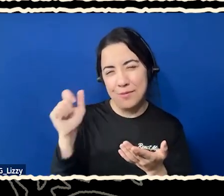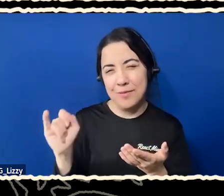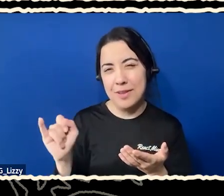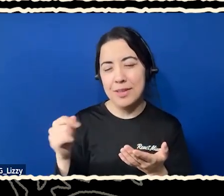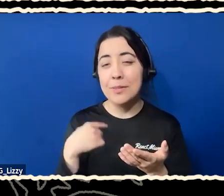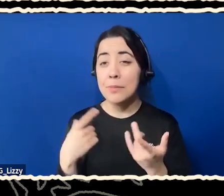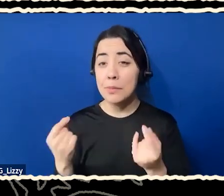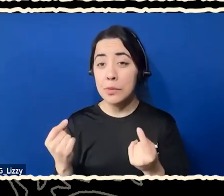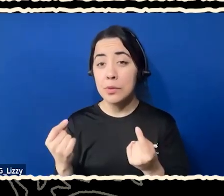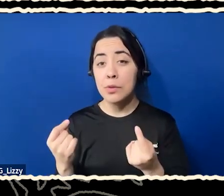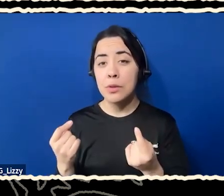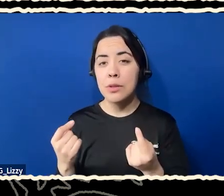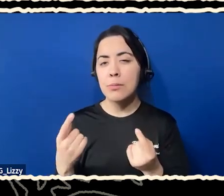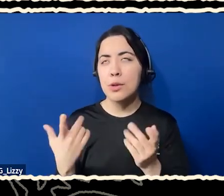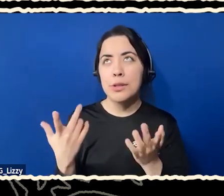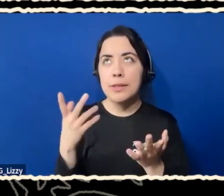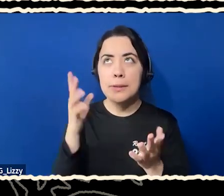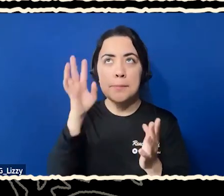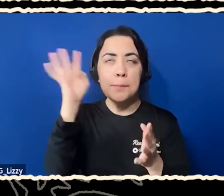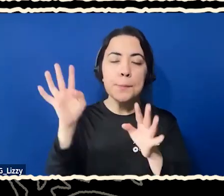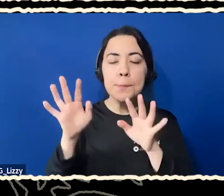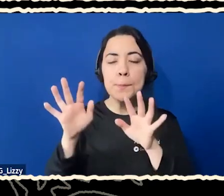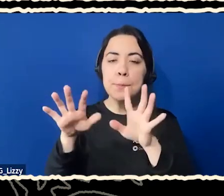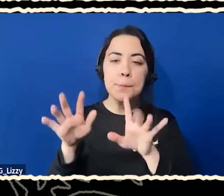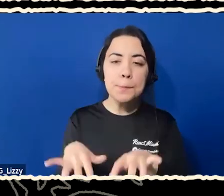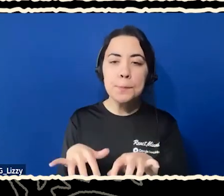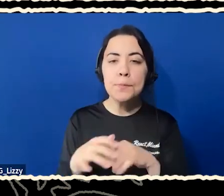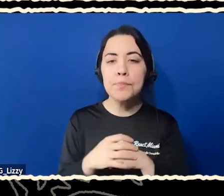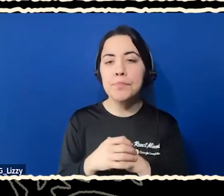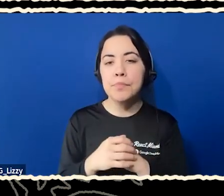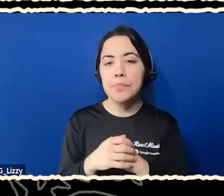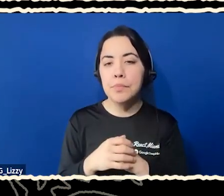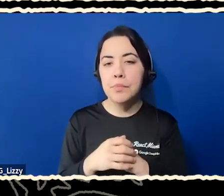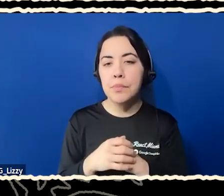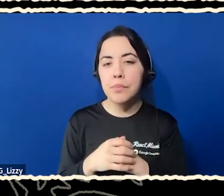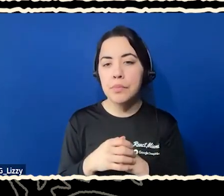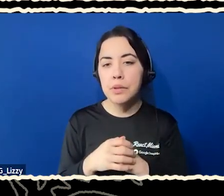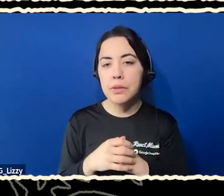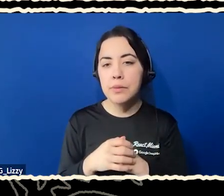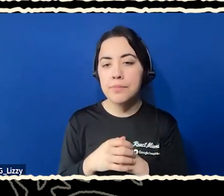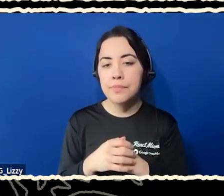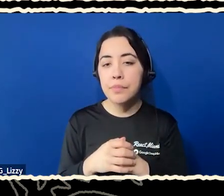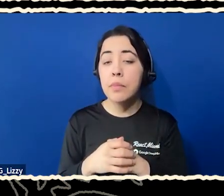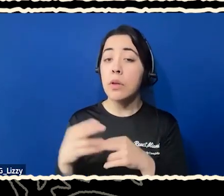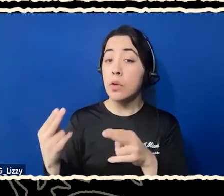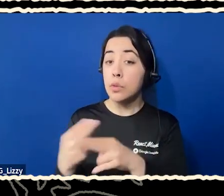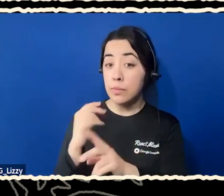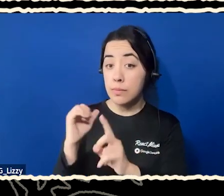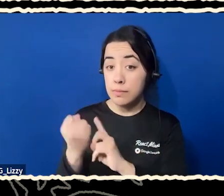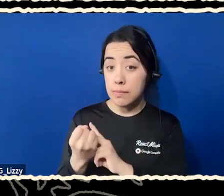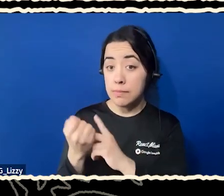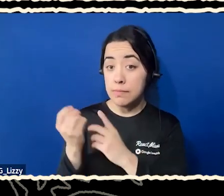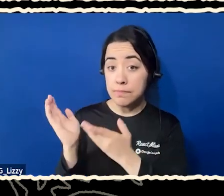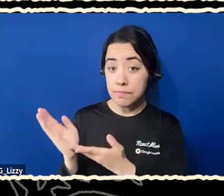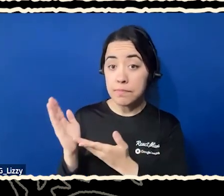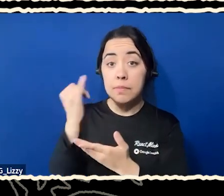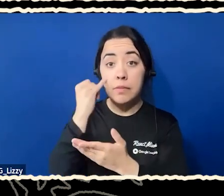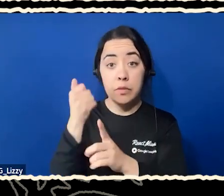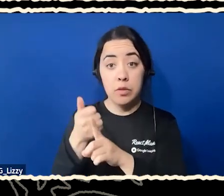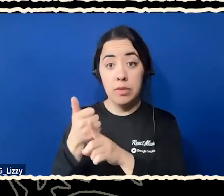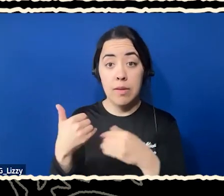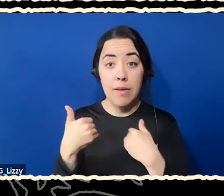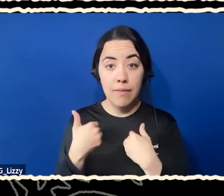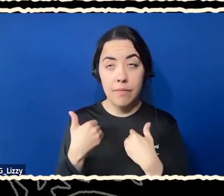going to just simulate what I'm going to write here. And then, so use case, if you have